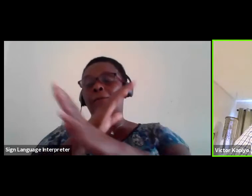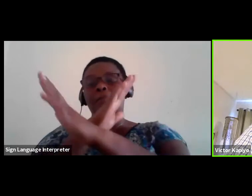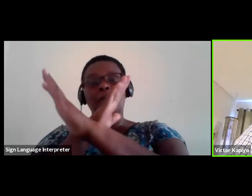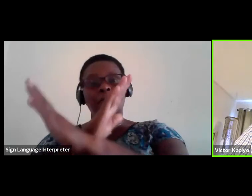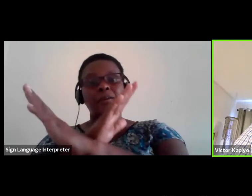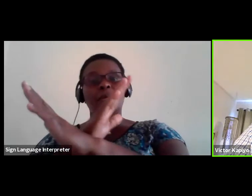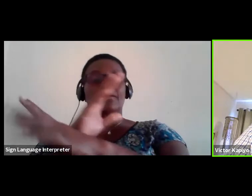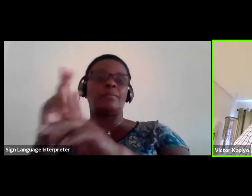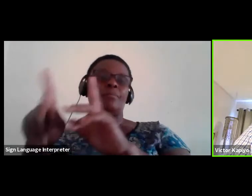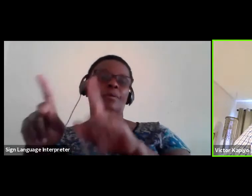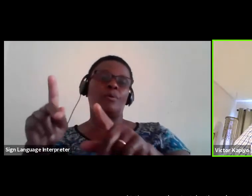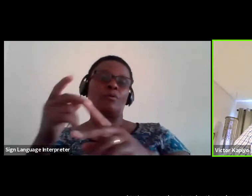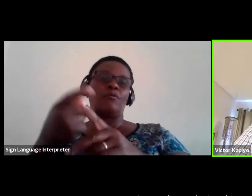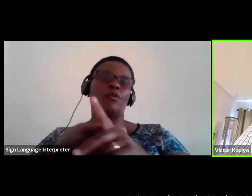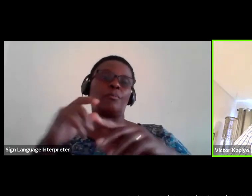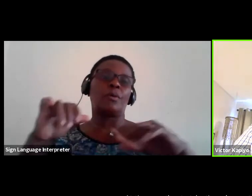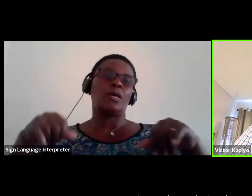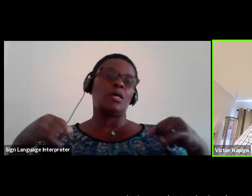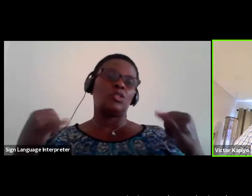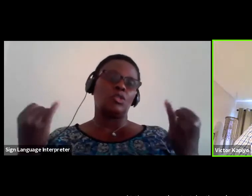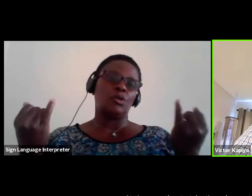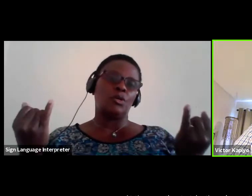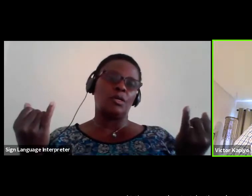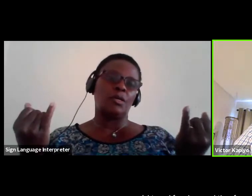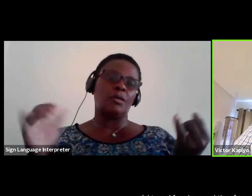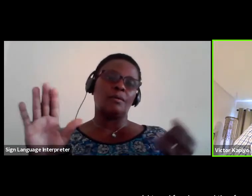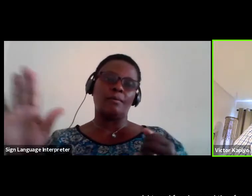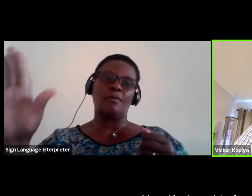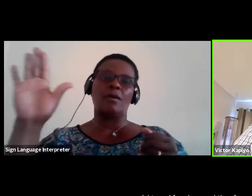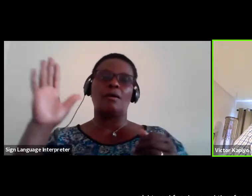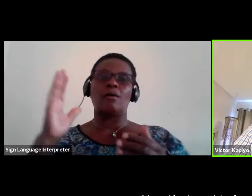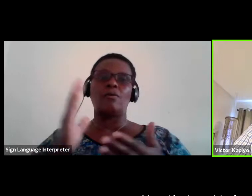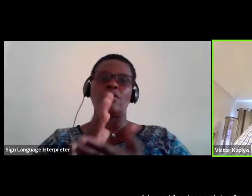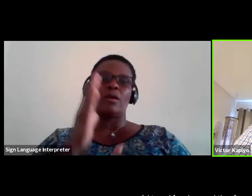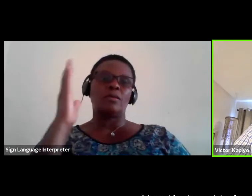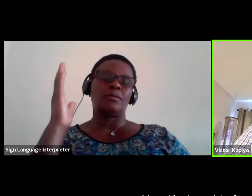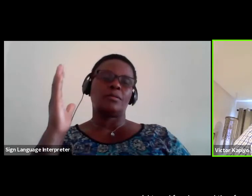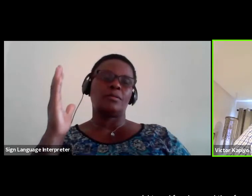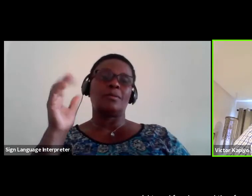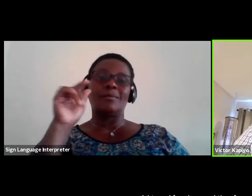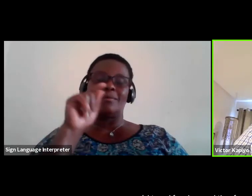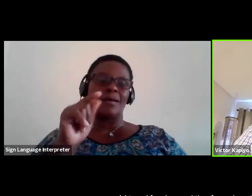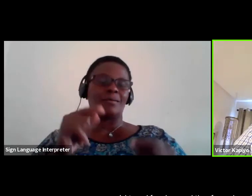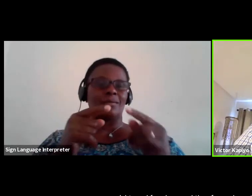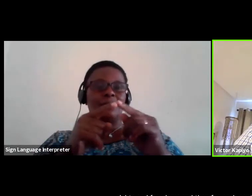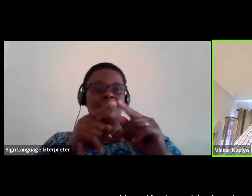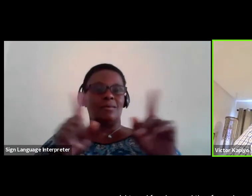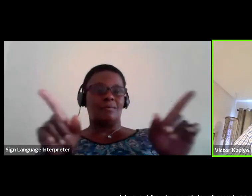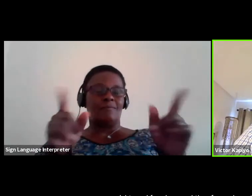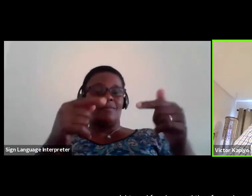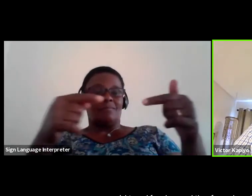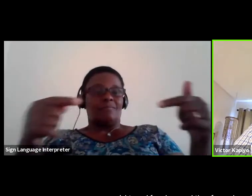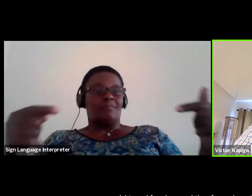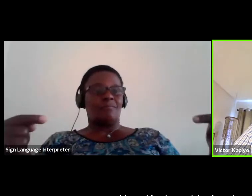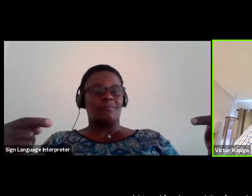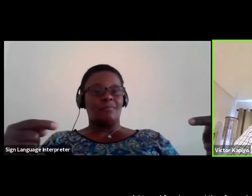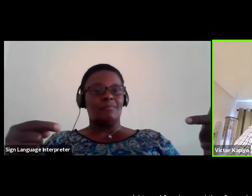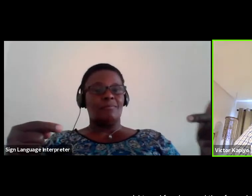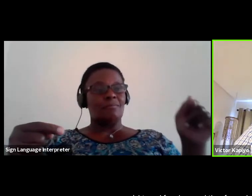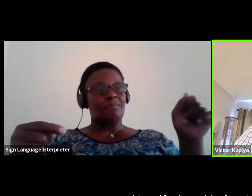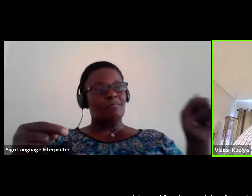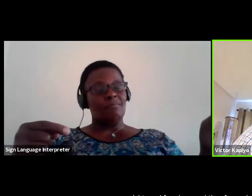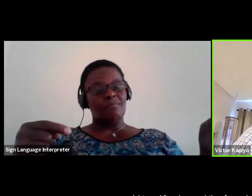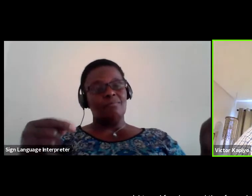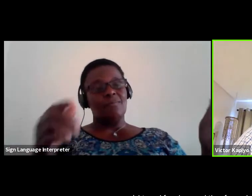and freedoms. And that's the unfortunate contradiction that, we, on the one hand, we